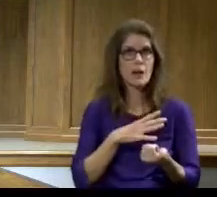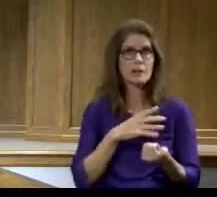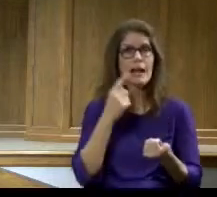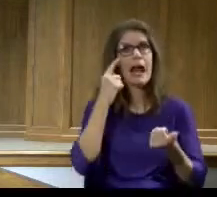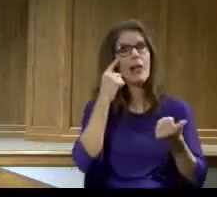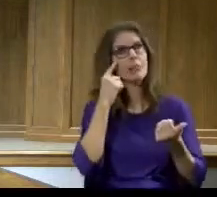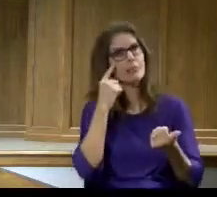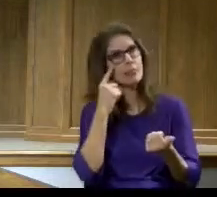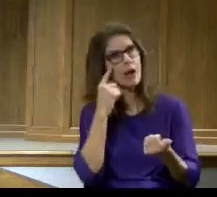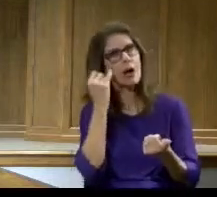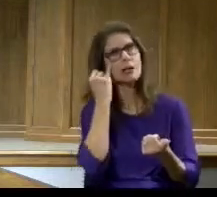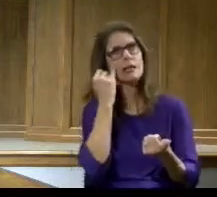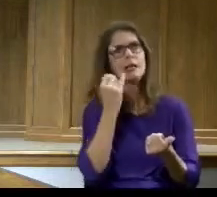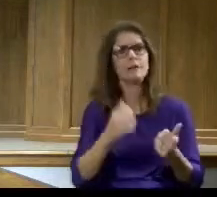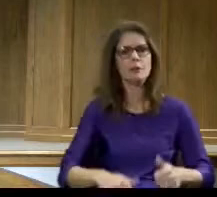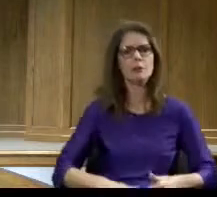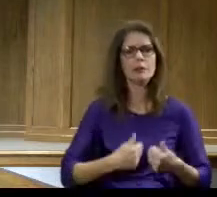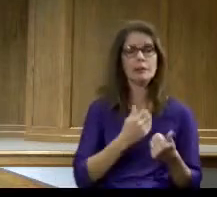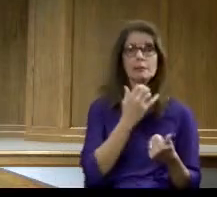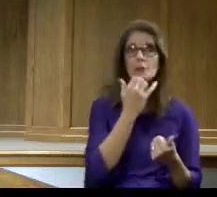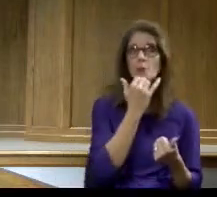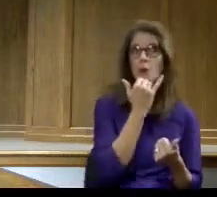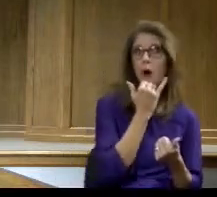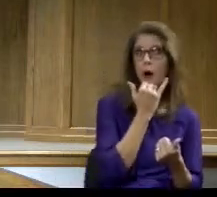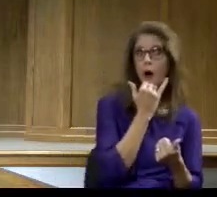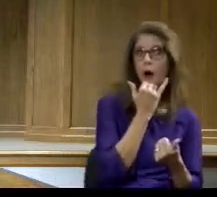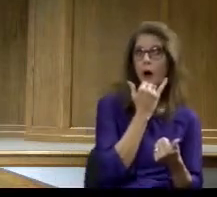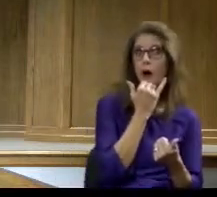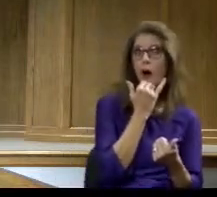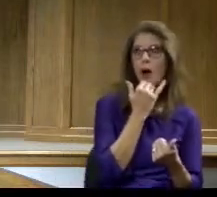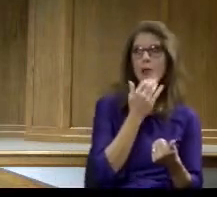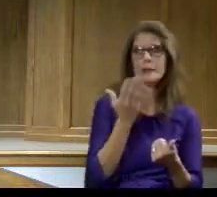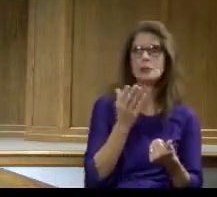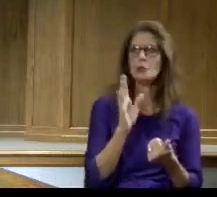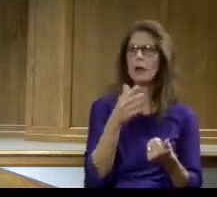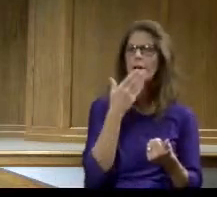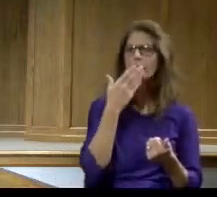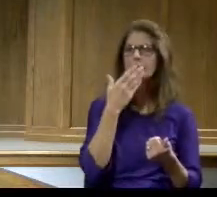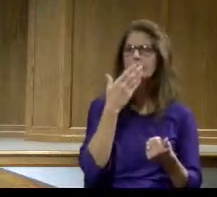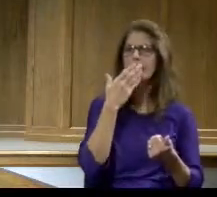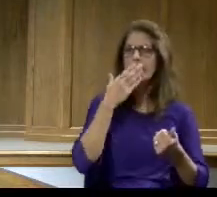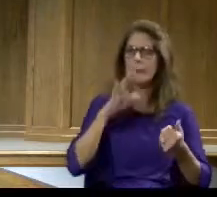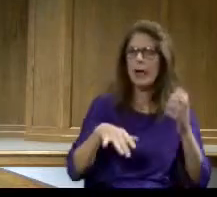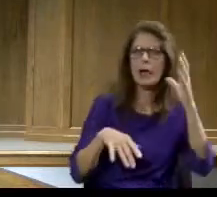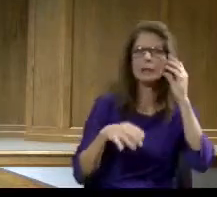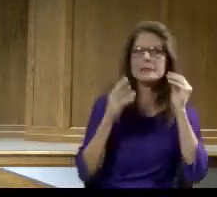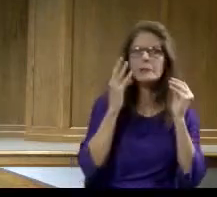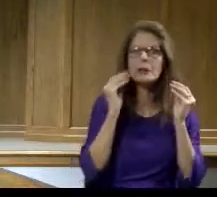wrong, you better watch out, because things are going to go wrong on this earth.